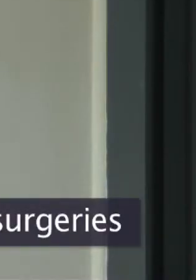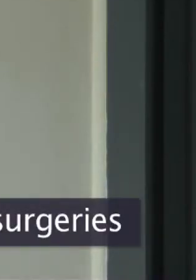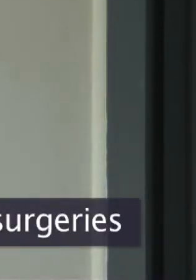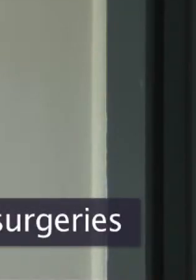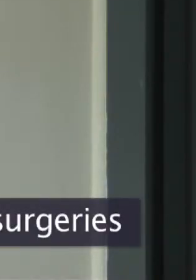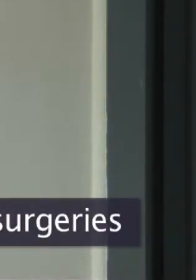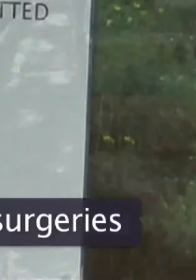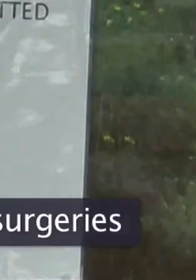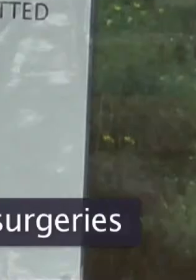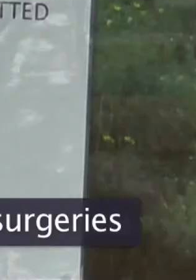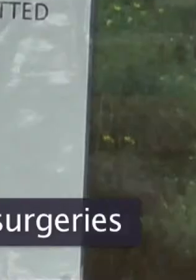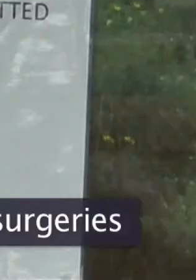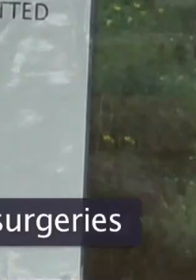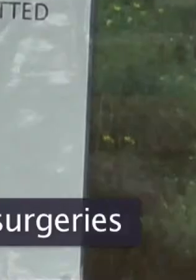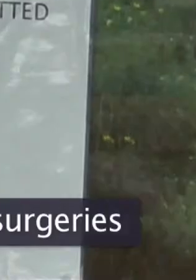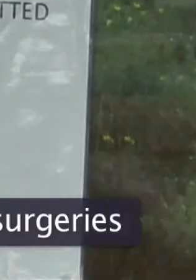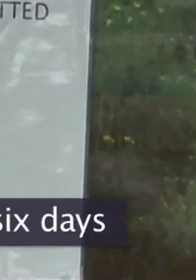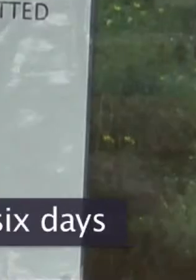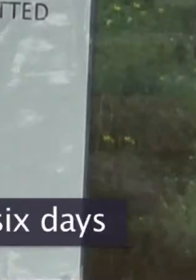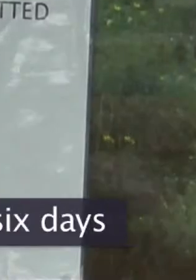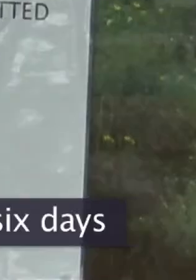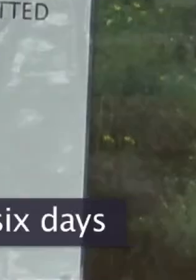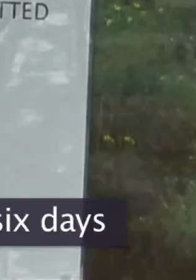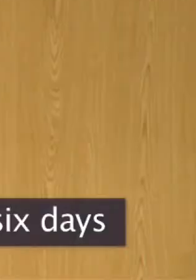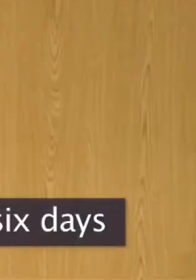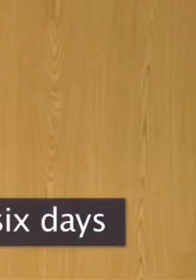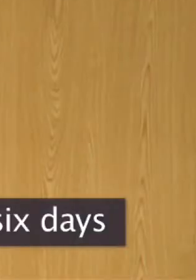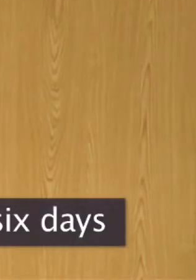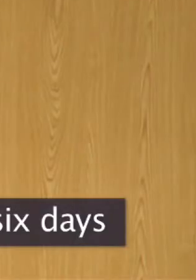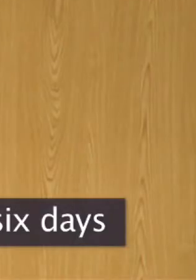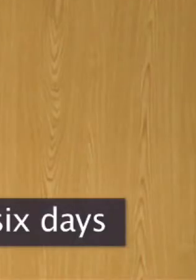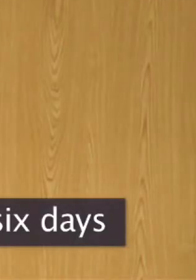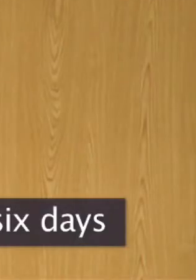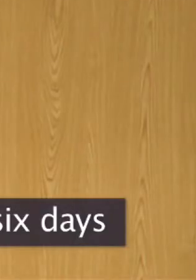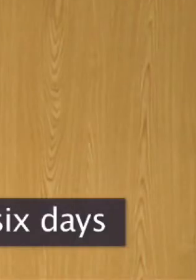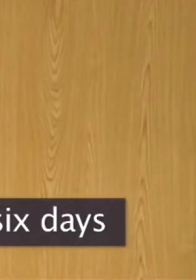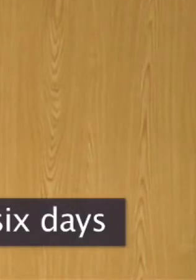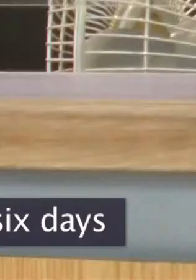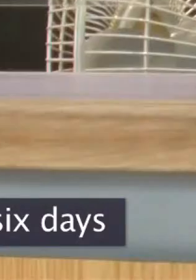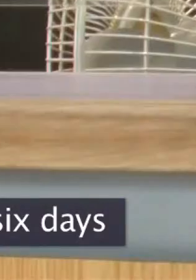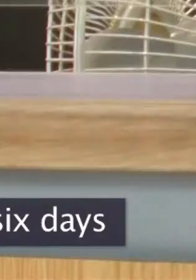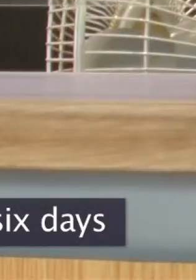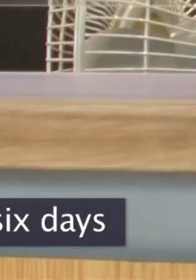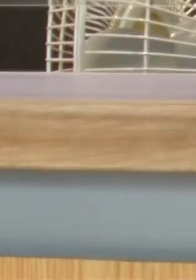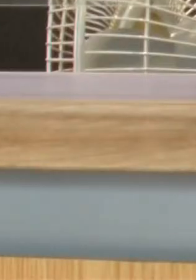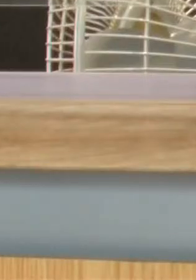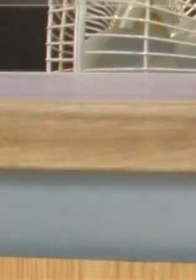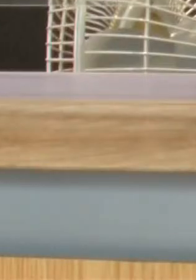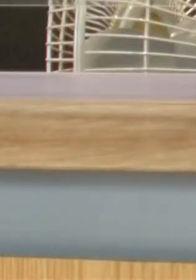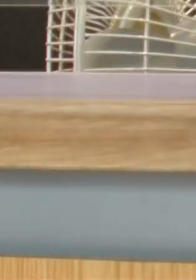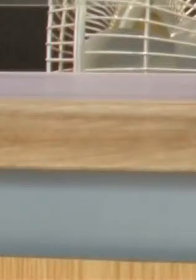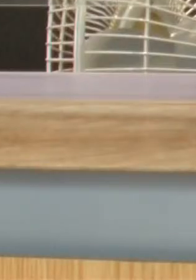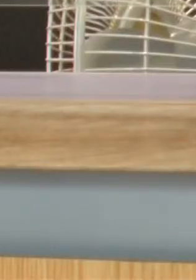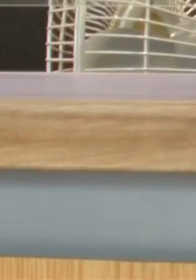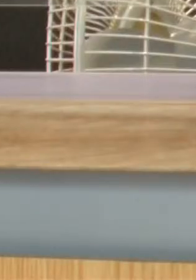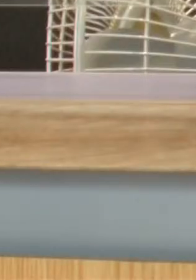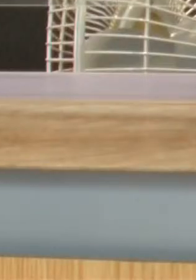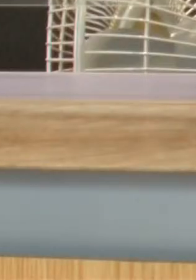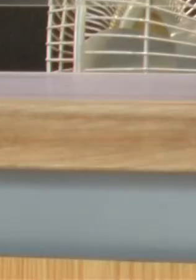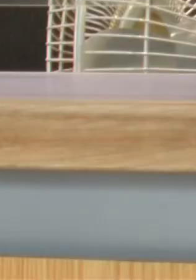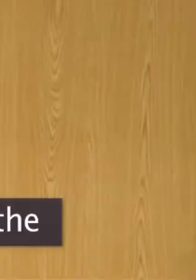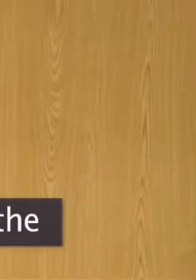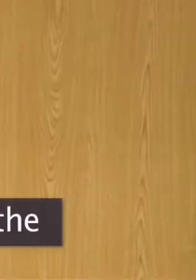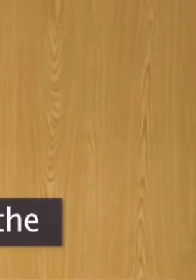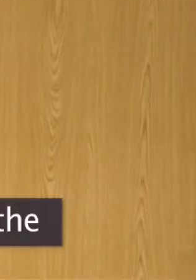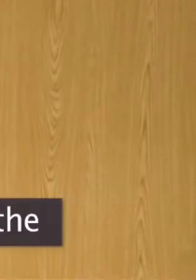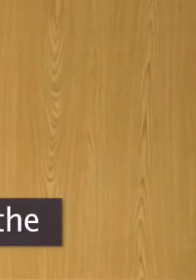by staff and colleagues from the Brimington surgeries, we delivered over 1,000 vaccines a day on each of those 6 days to the people in that area of